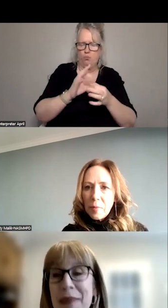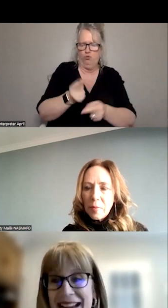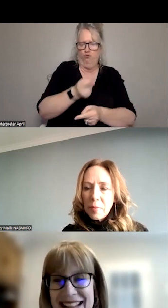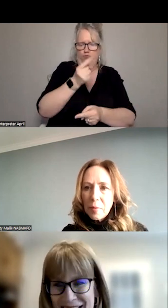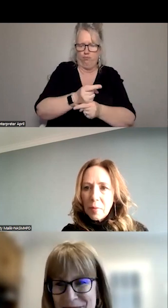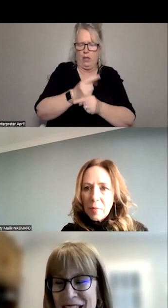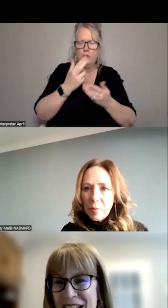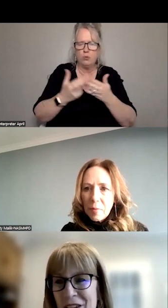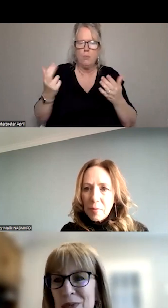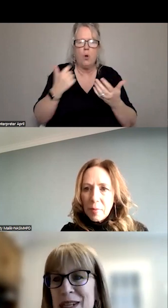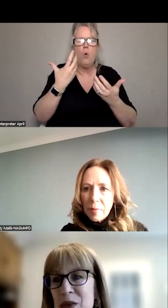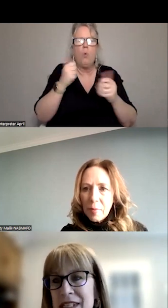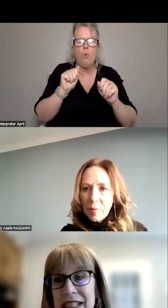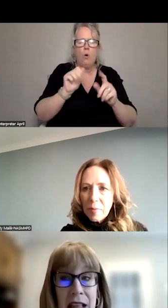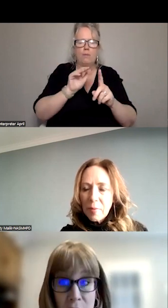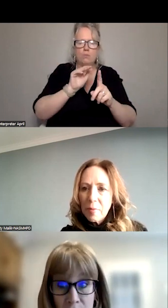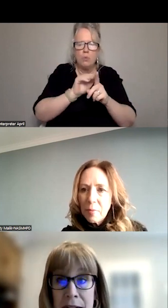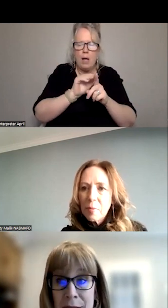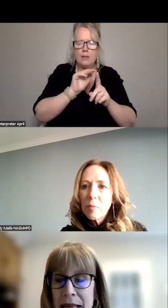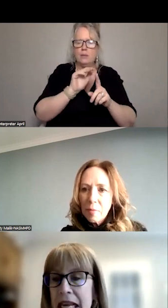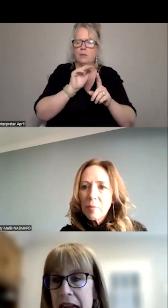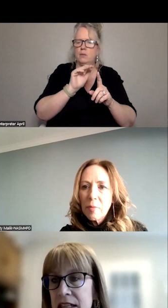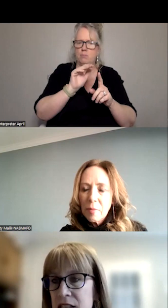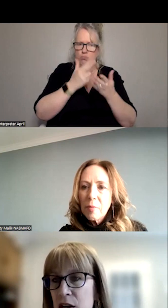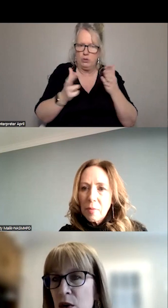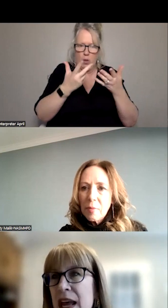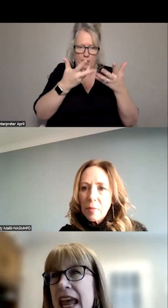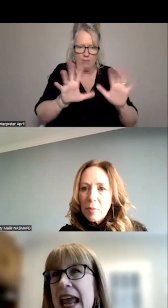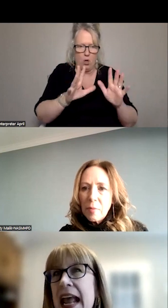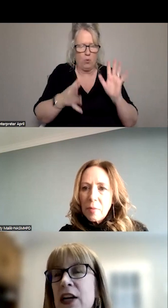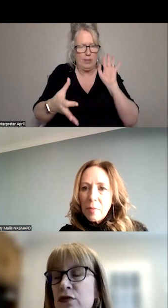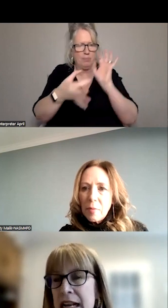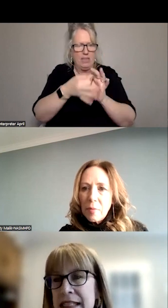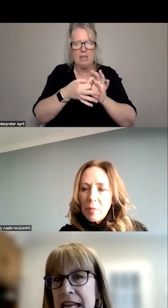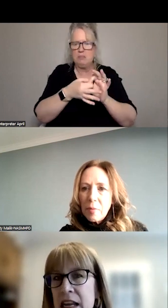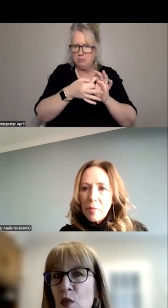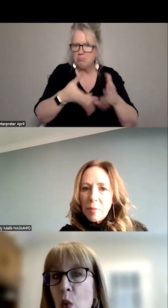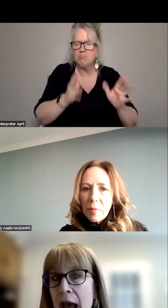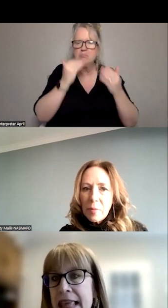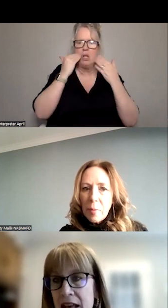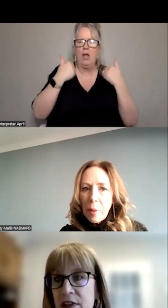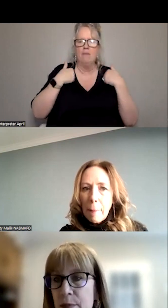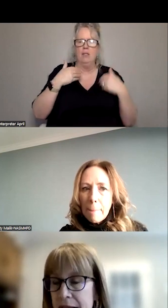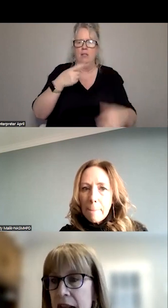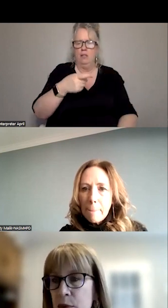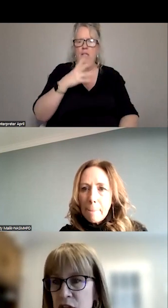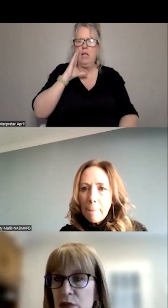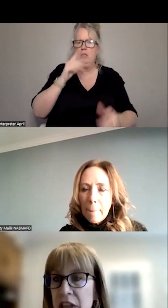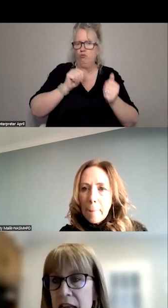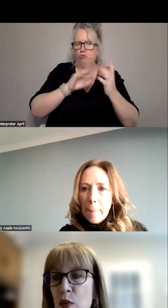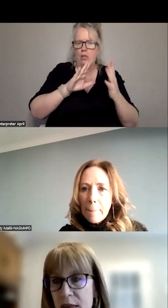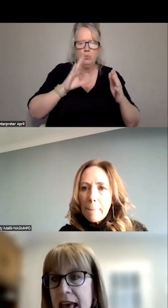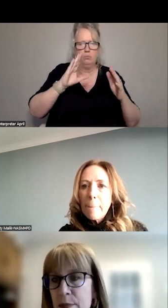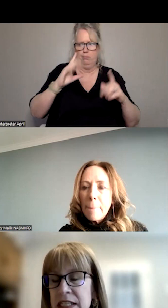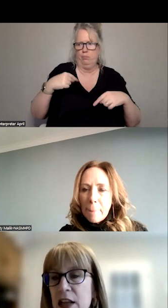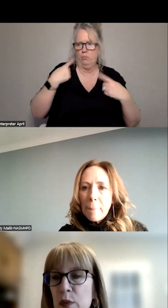to remind them of the resources that they've already been connected to, and addressing why they have not been able to